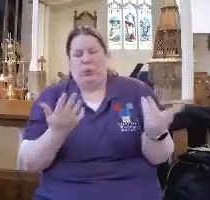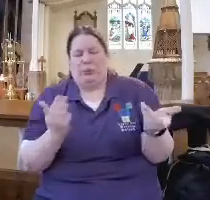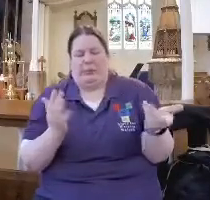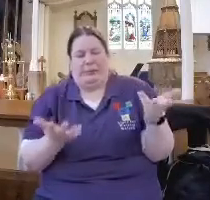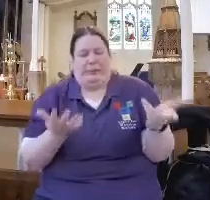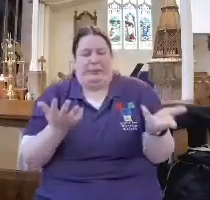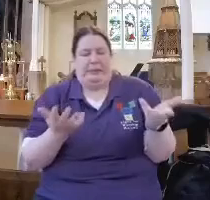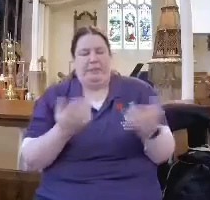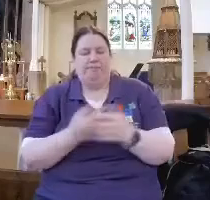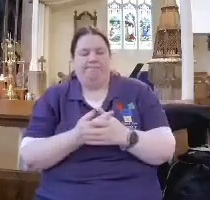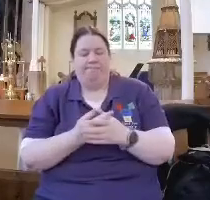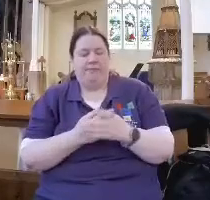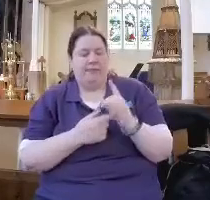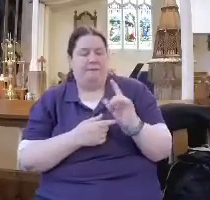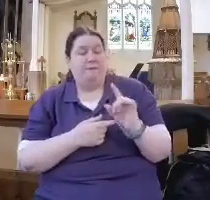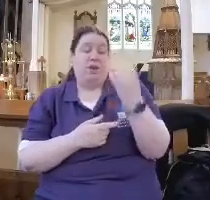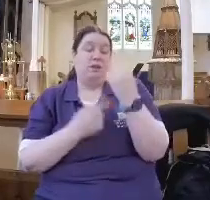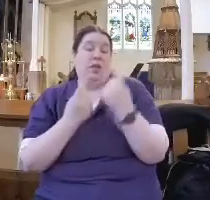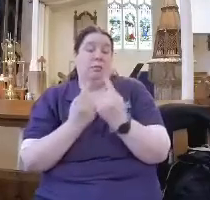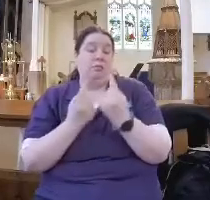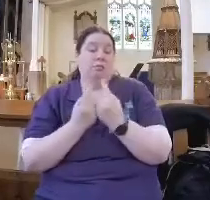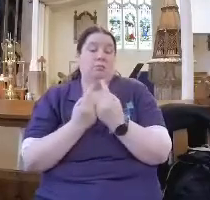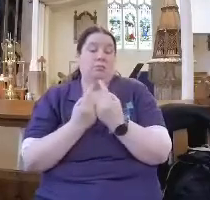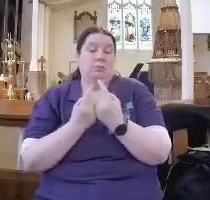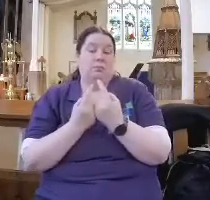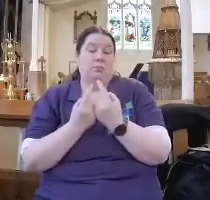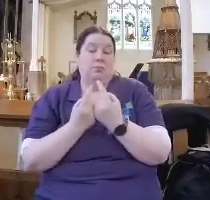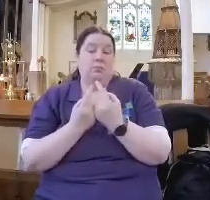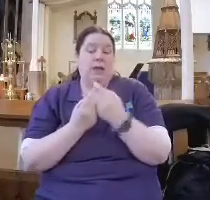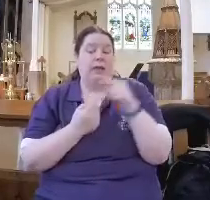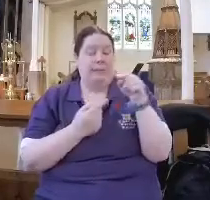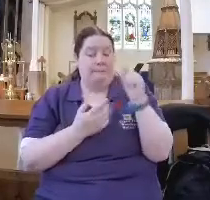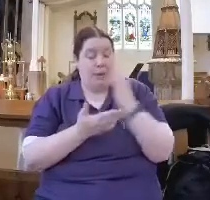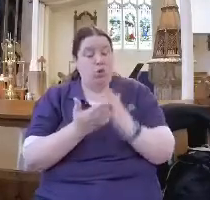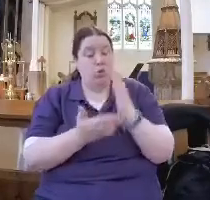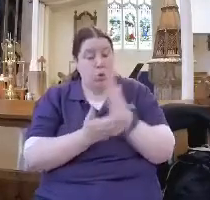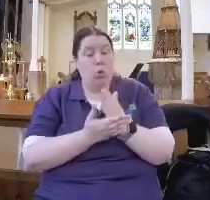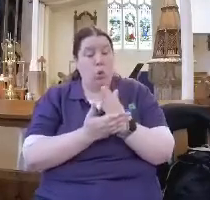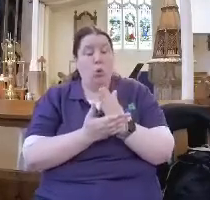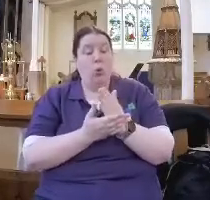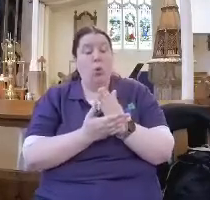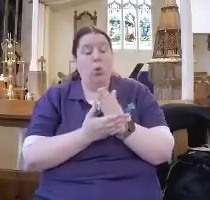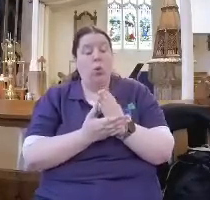The first thing I think we have to do is to give it its importance.